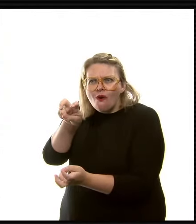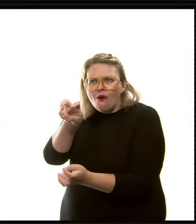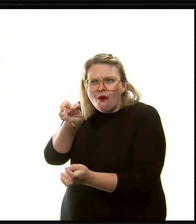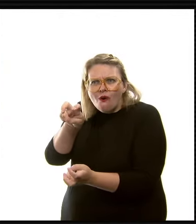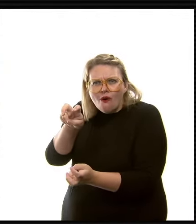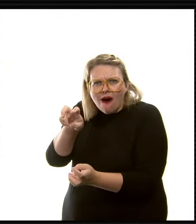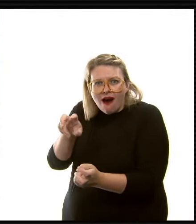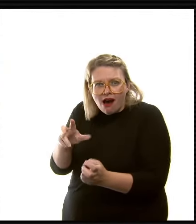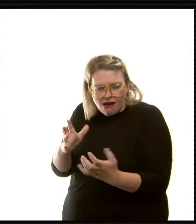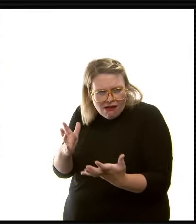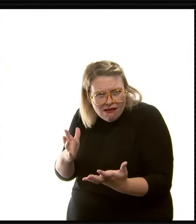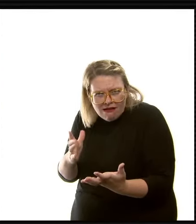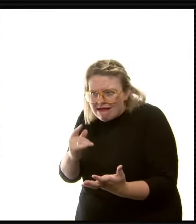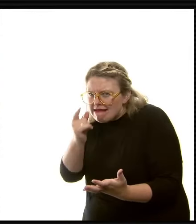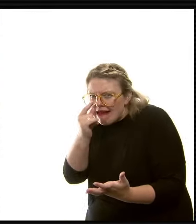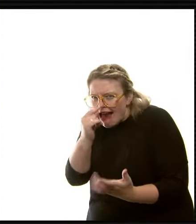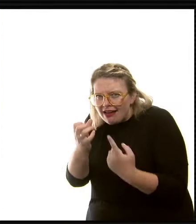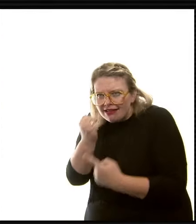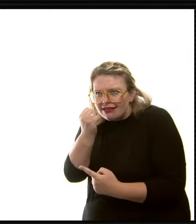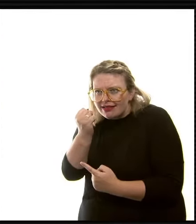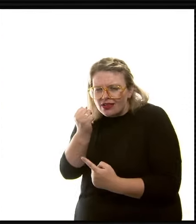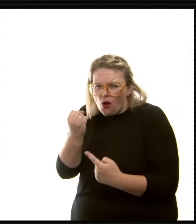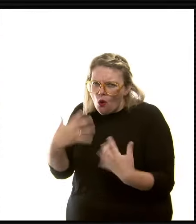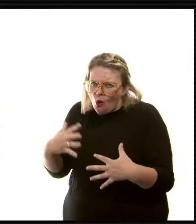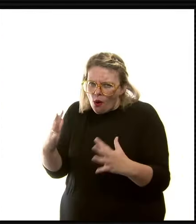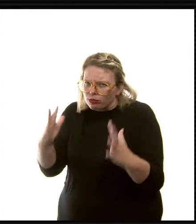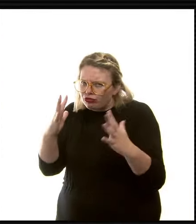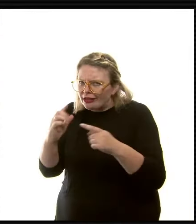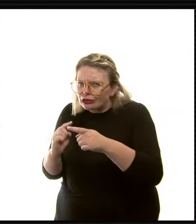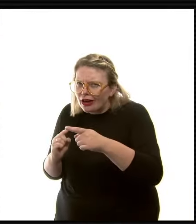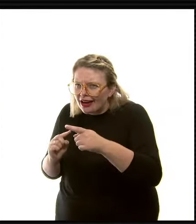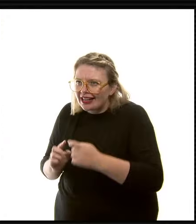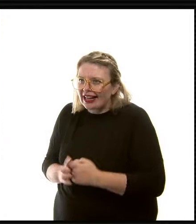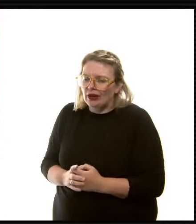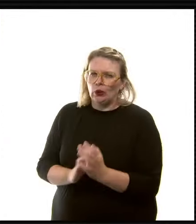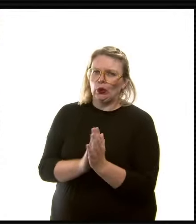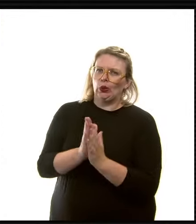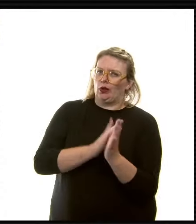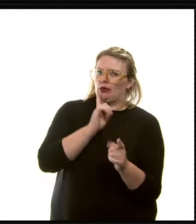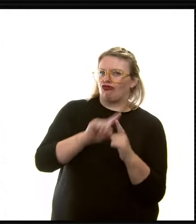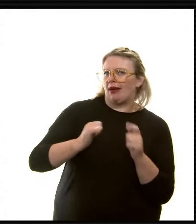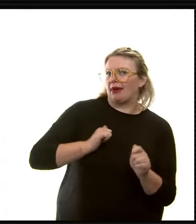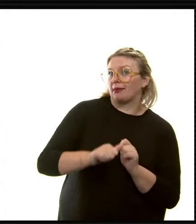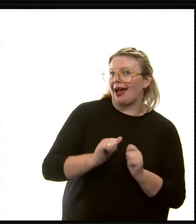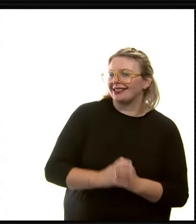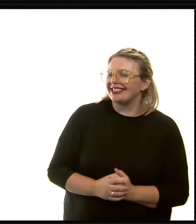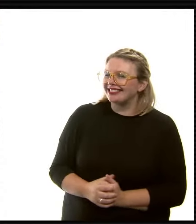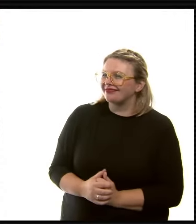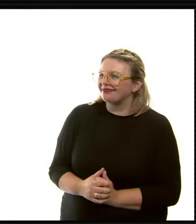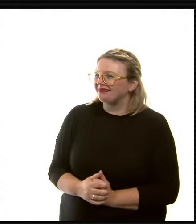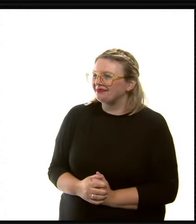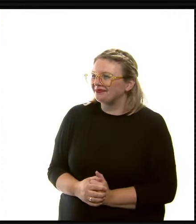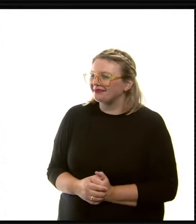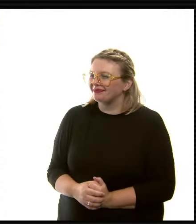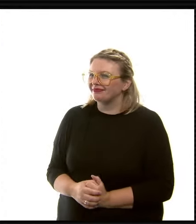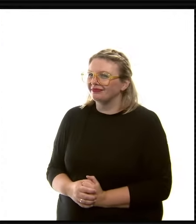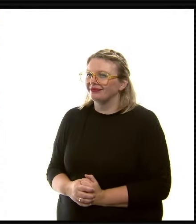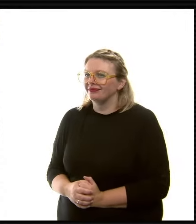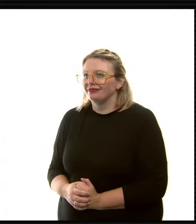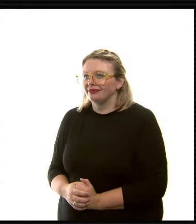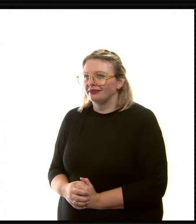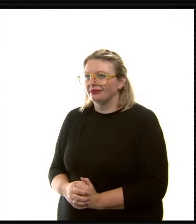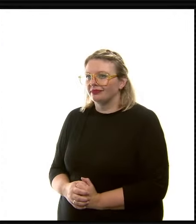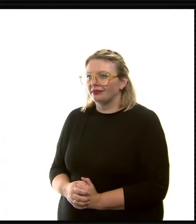possibly take this amount of tension, guys? I'll do my best. Here we go. Come on, Mal. Go ahead. Go on,